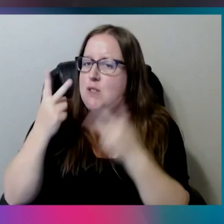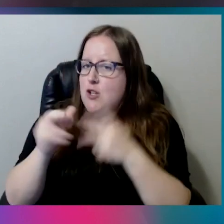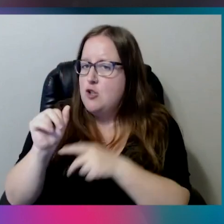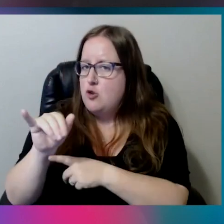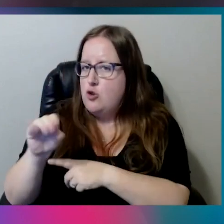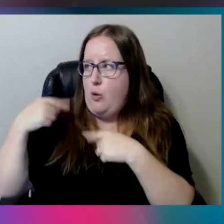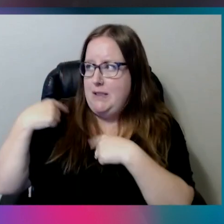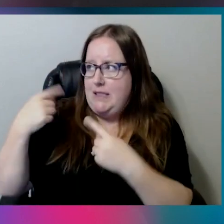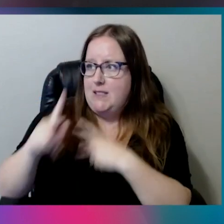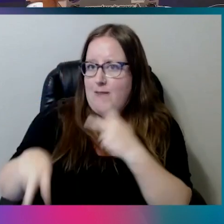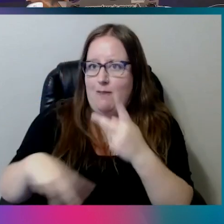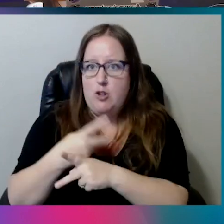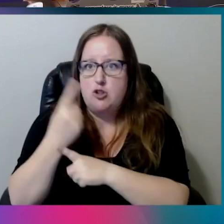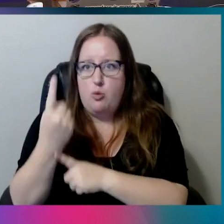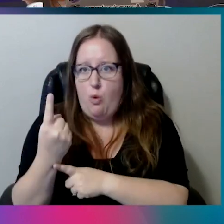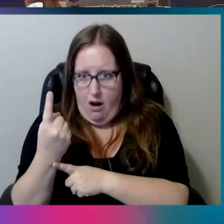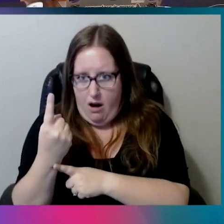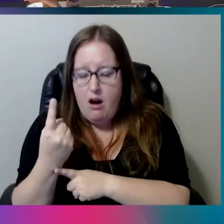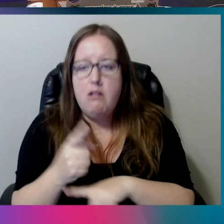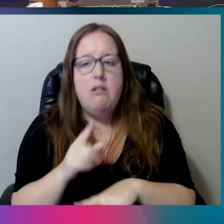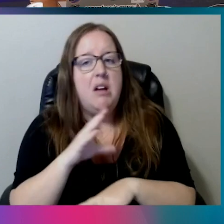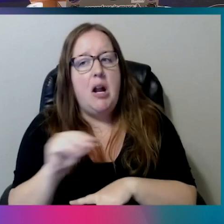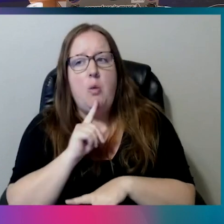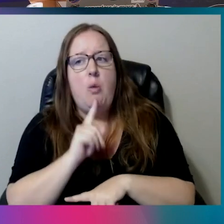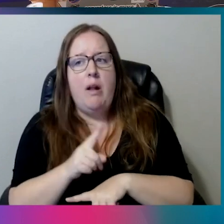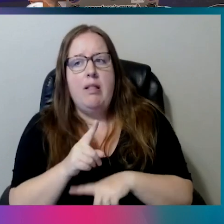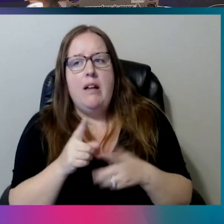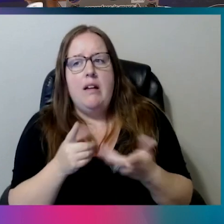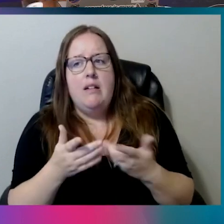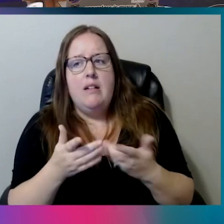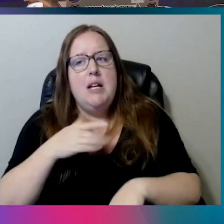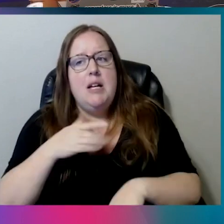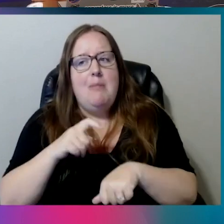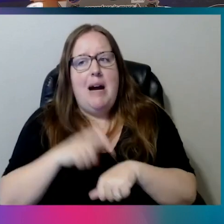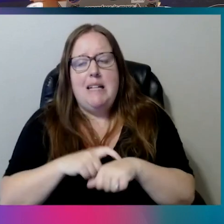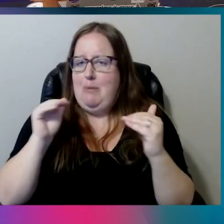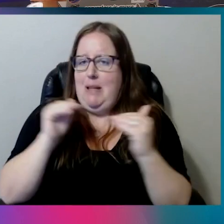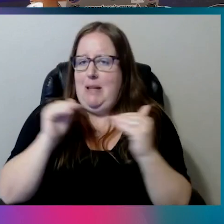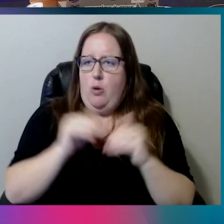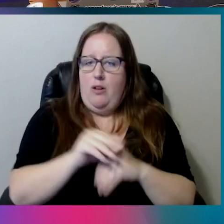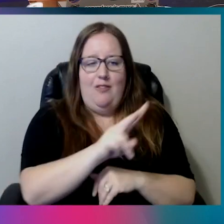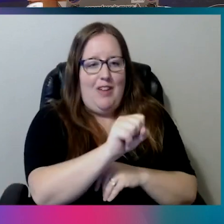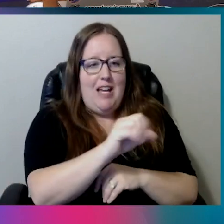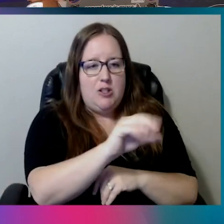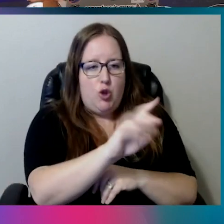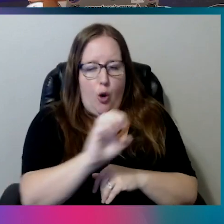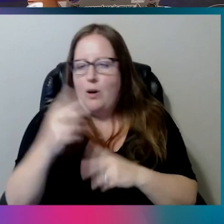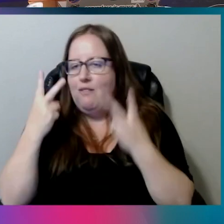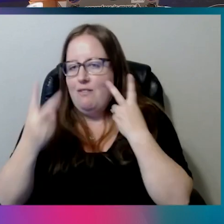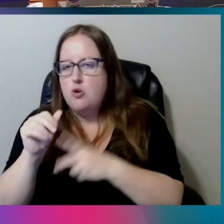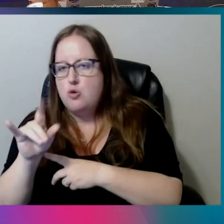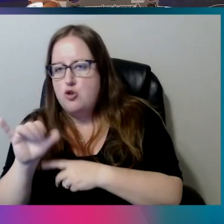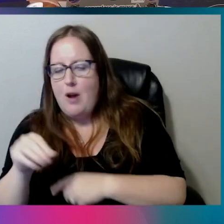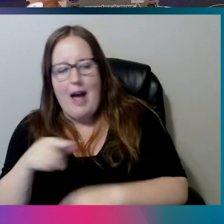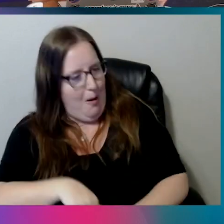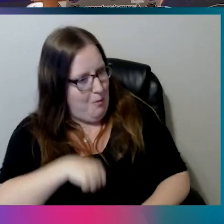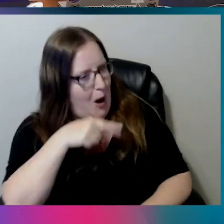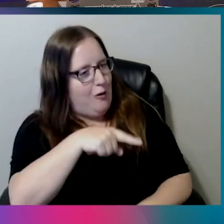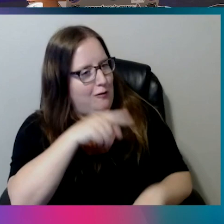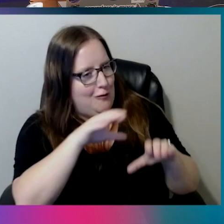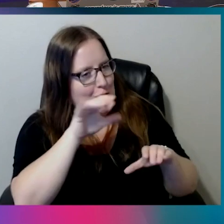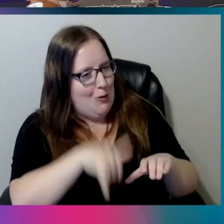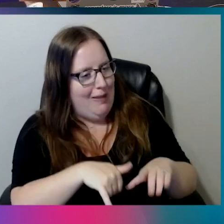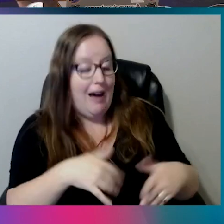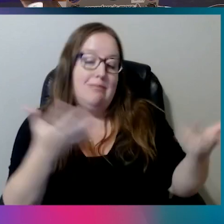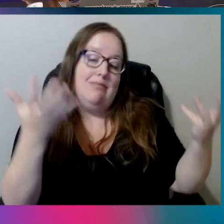1, whenever it was, and I find these days my time is split equally between VS Code and Visual Studio. I'm proud of you for admitting that. I